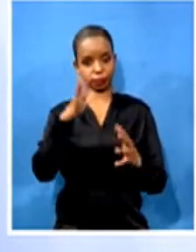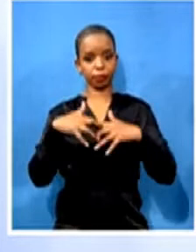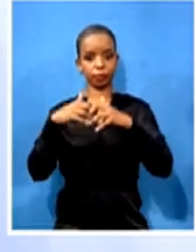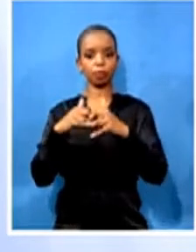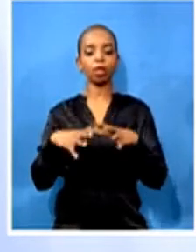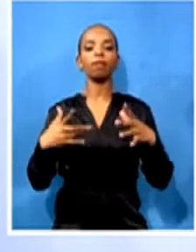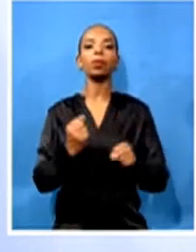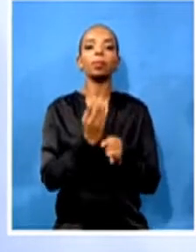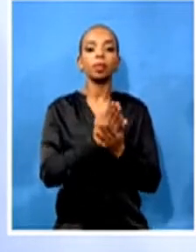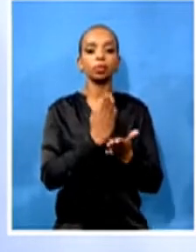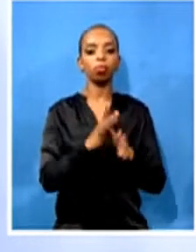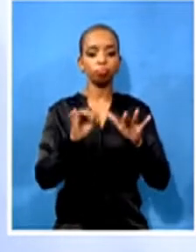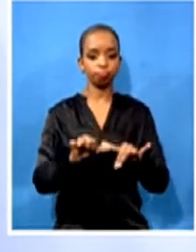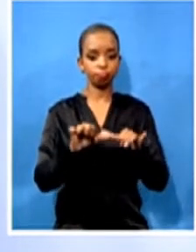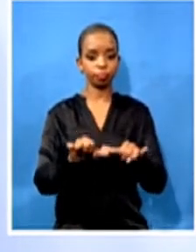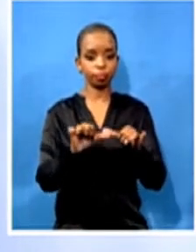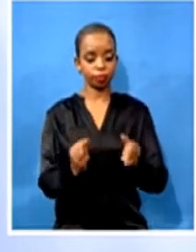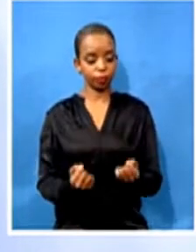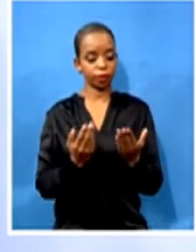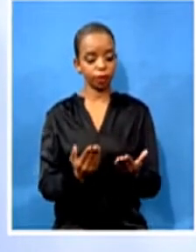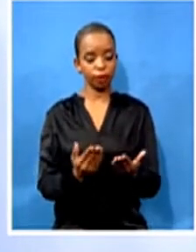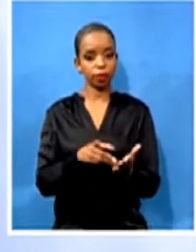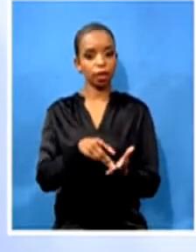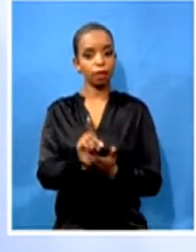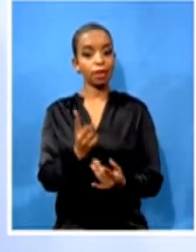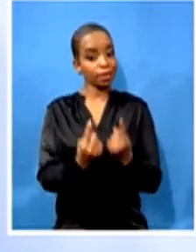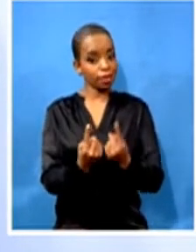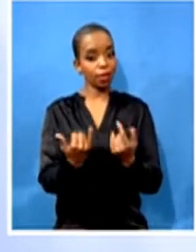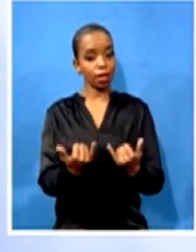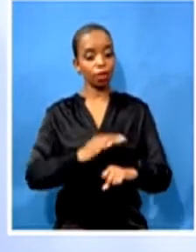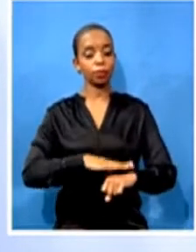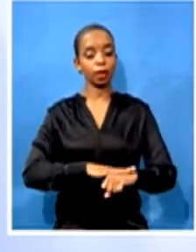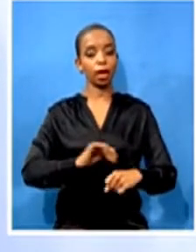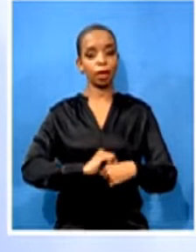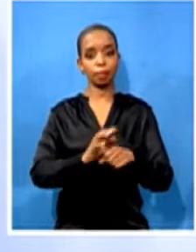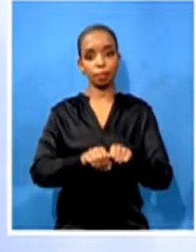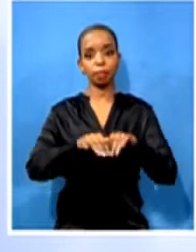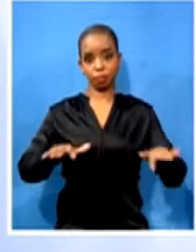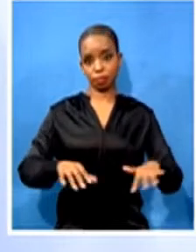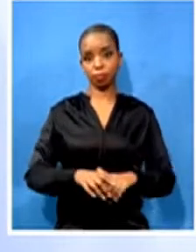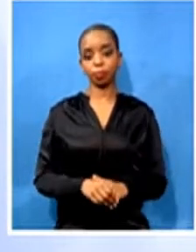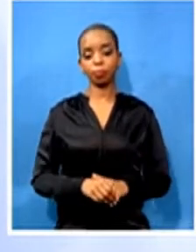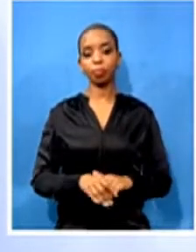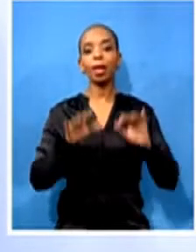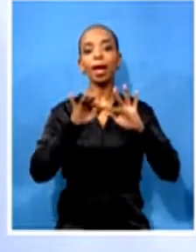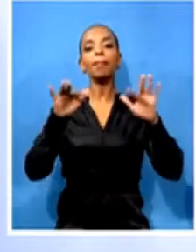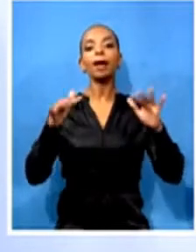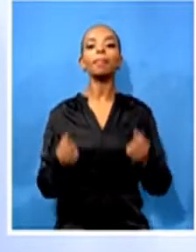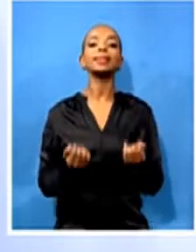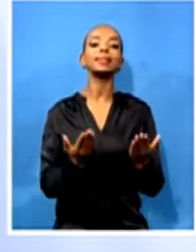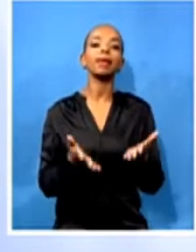even during this pandemic. Public servants in South Africa and in the continent at large have